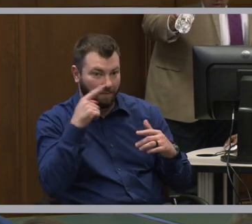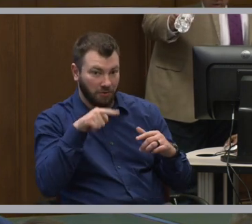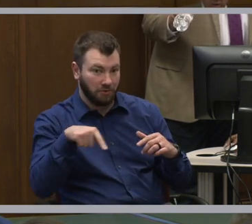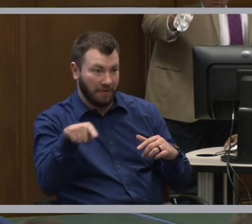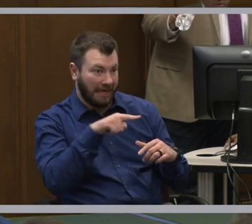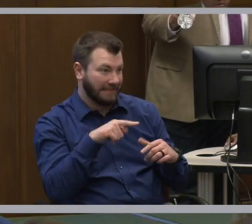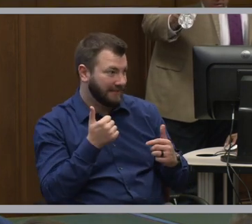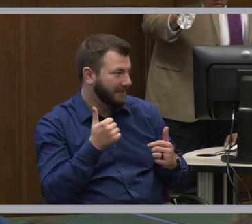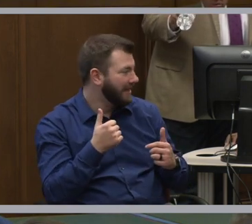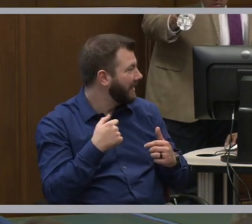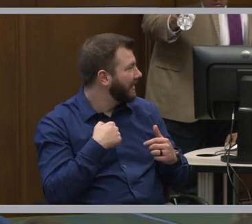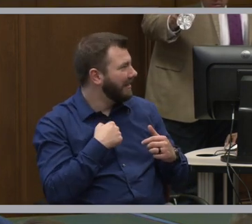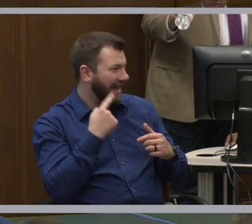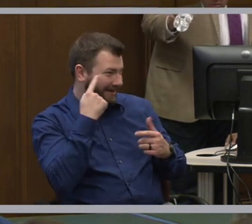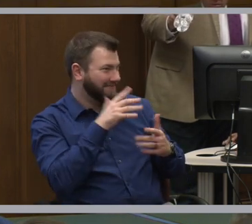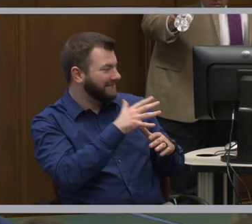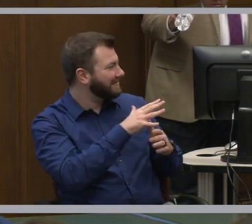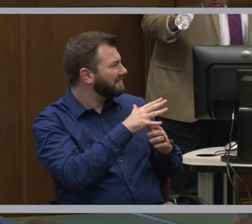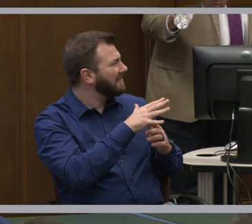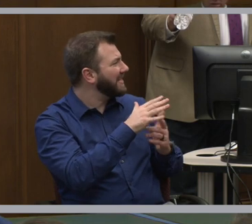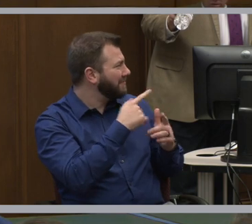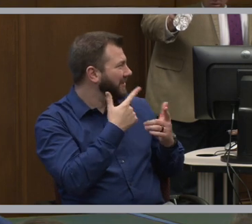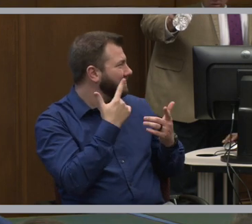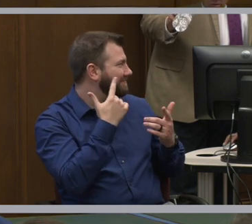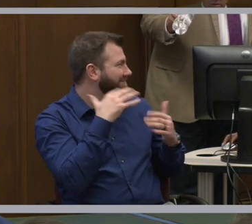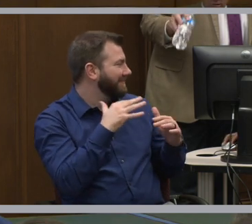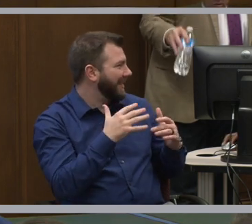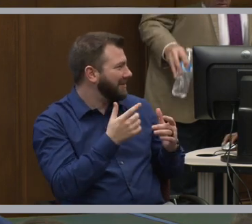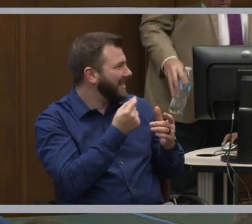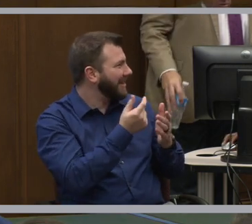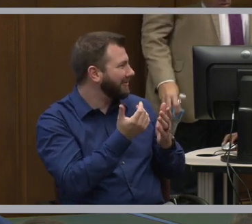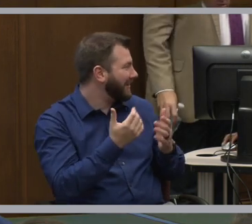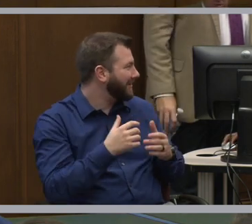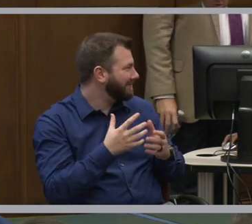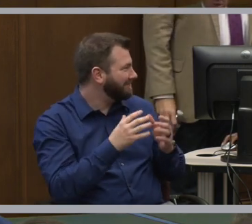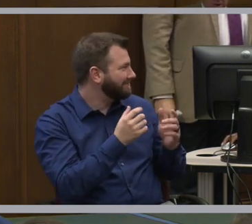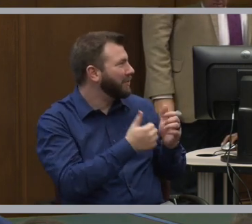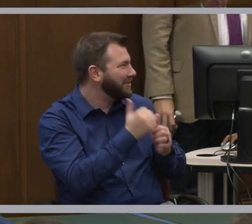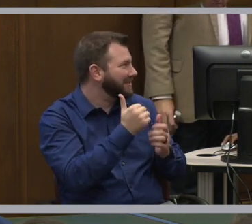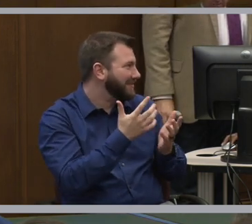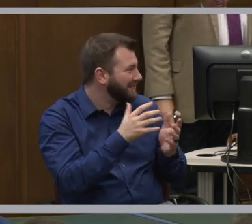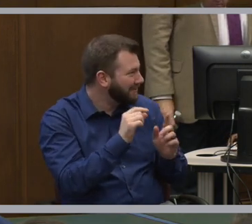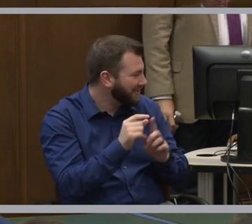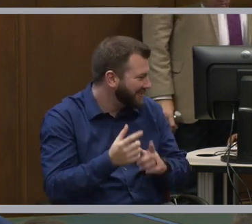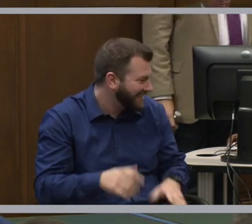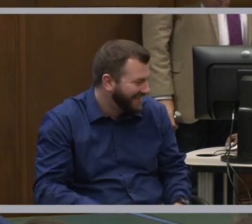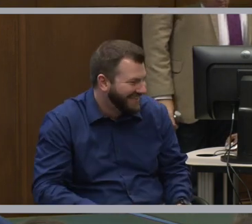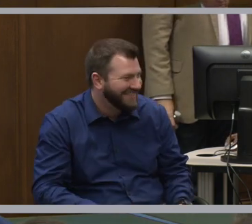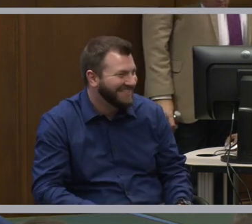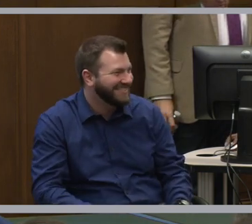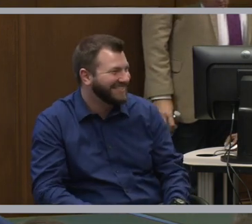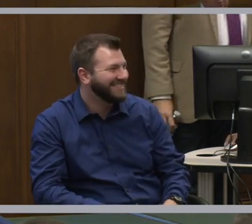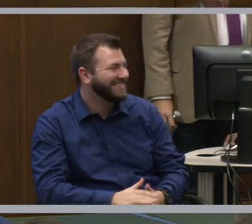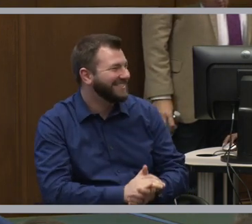Cody? Can you hear me okay? It's faint, but I can make out a lot. Okay. Most of the words.